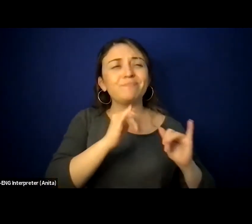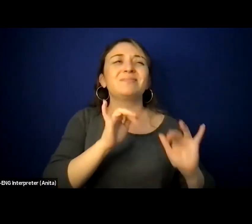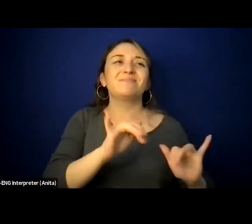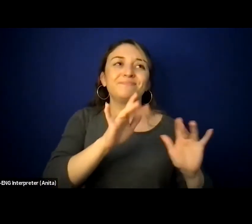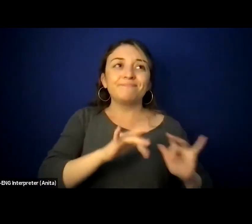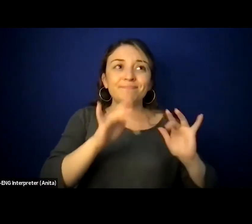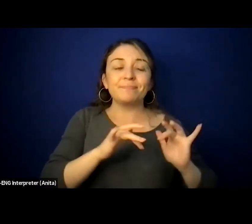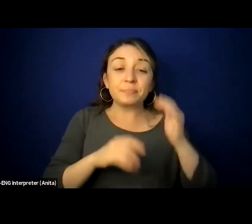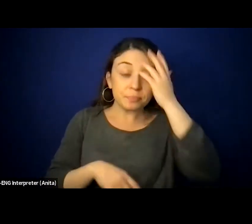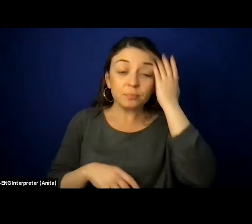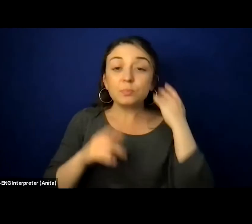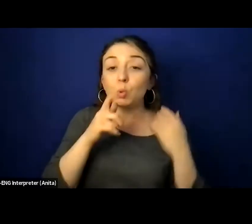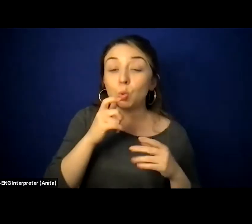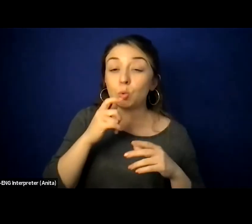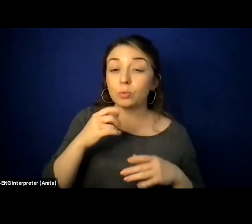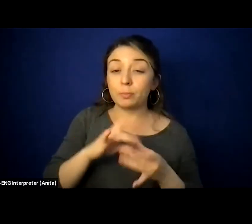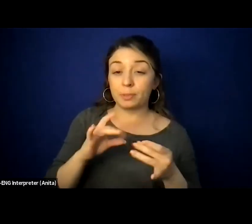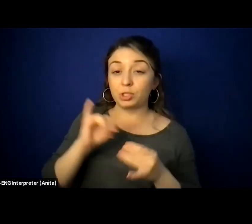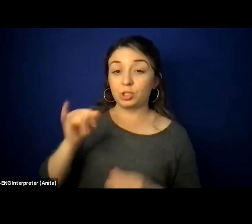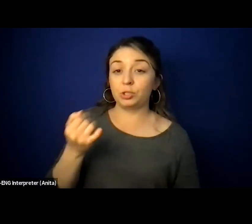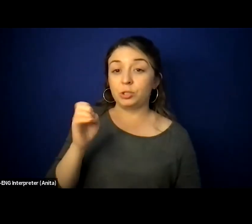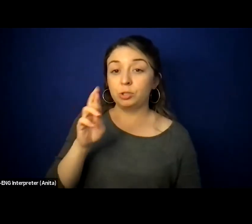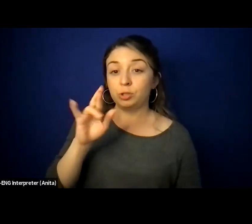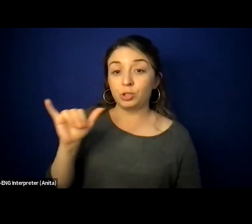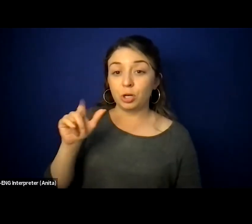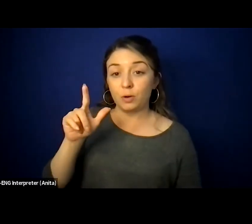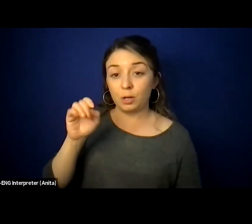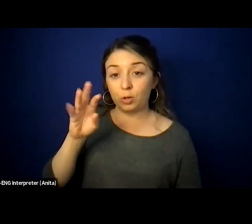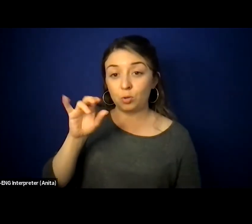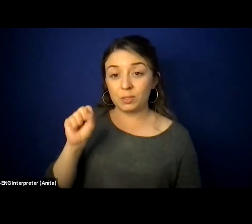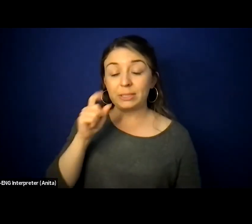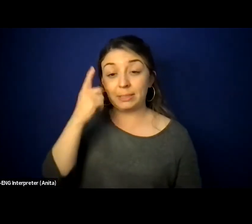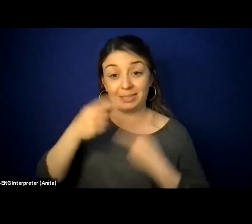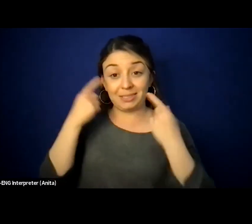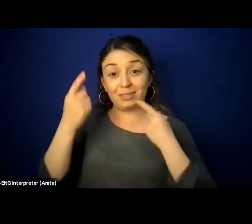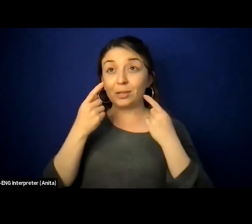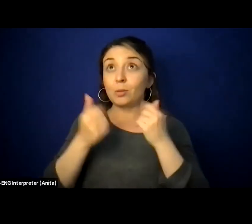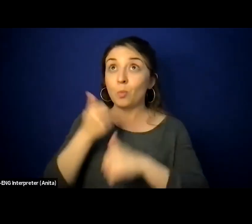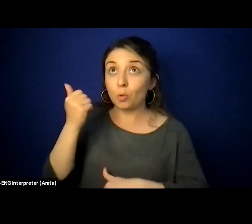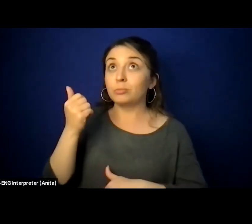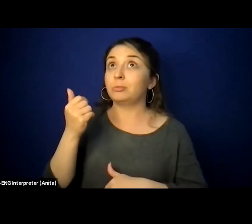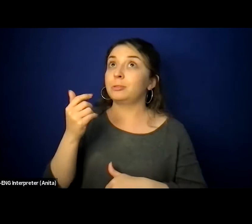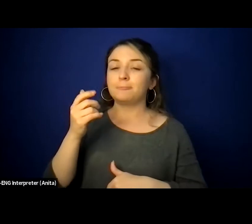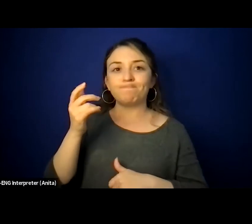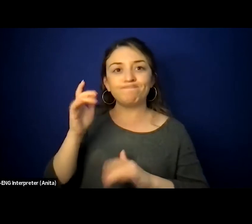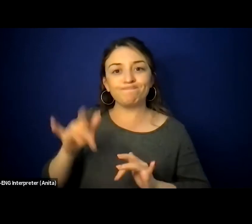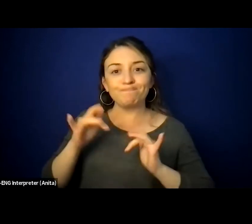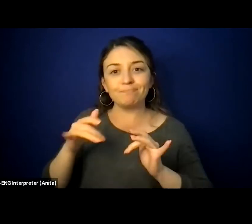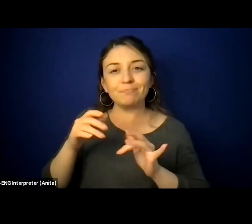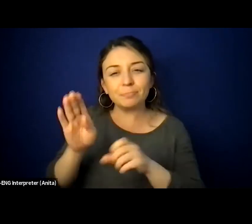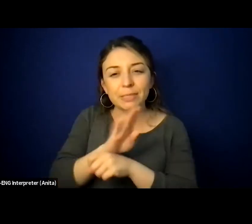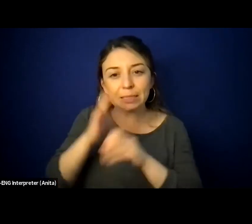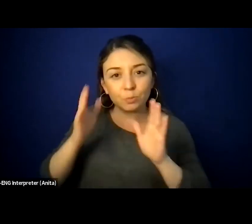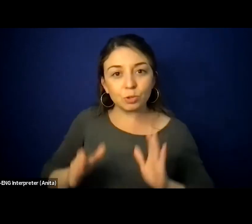And this was said by Jerry Lewis, who was considered the most successful sympathy entrepreneur. The